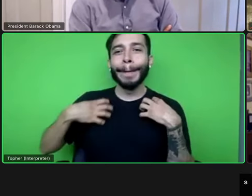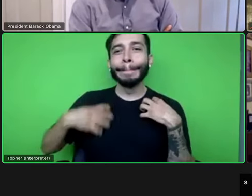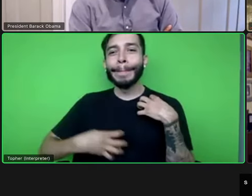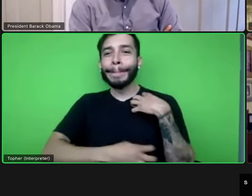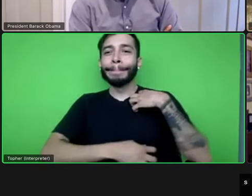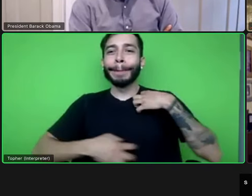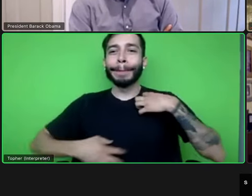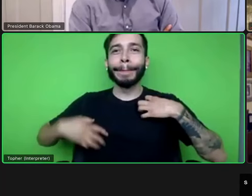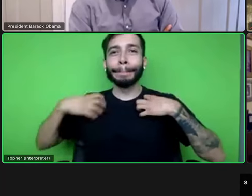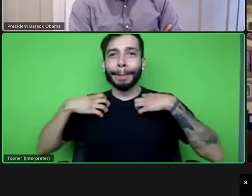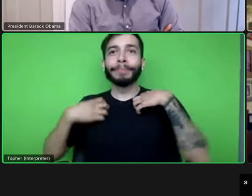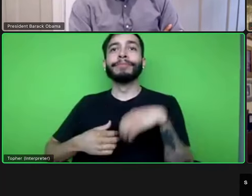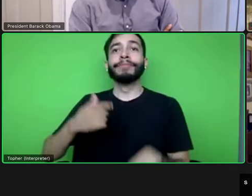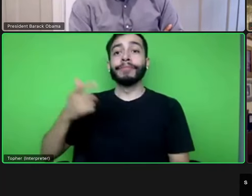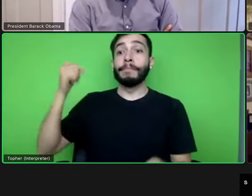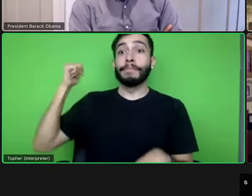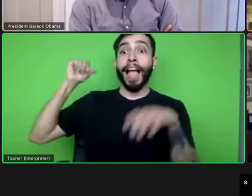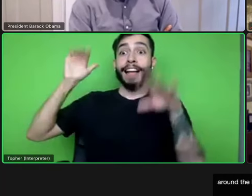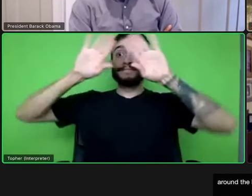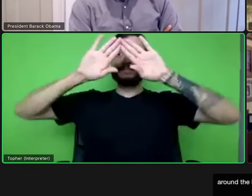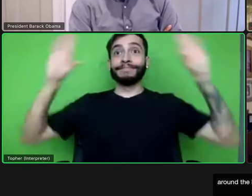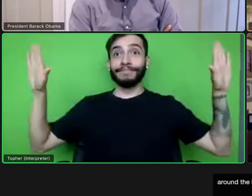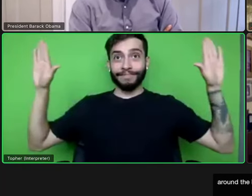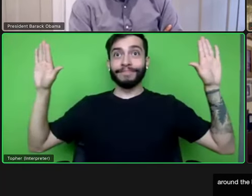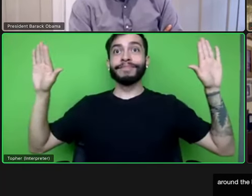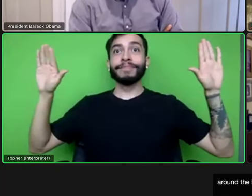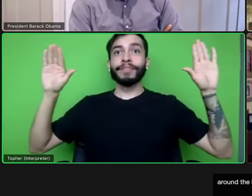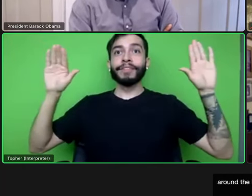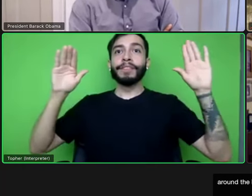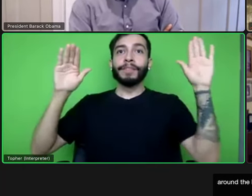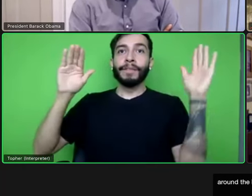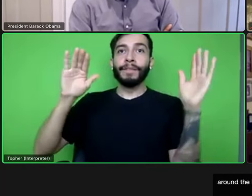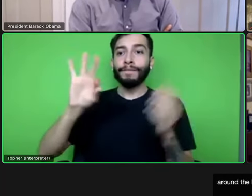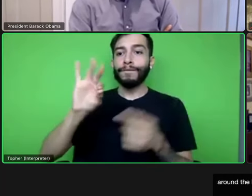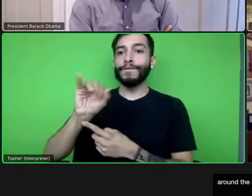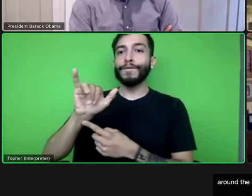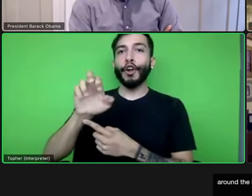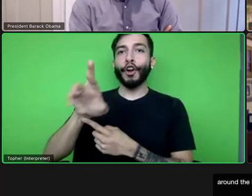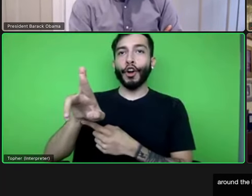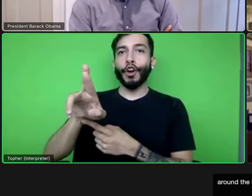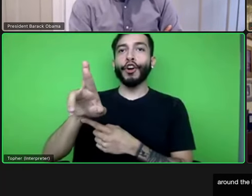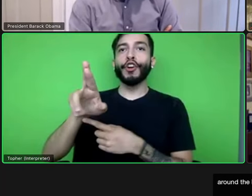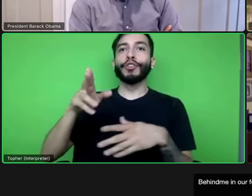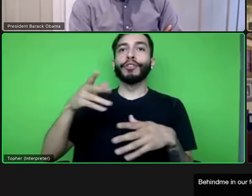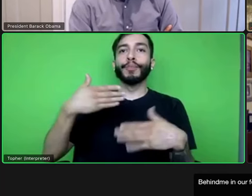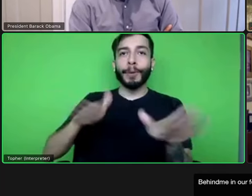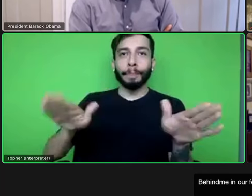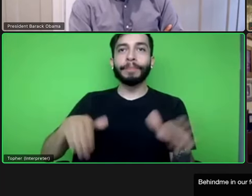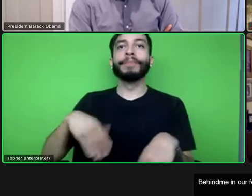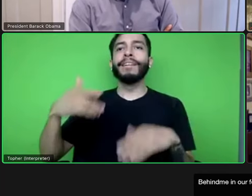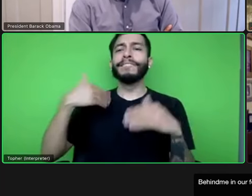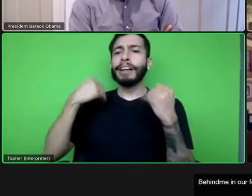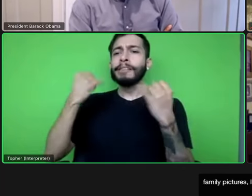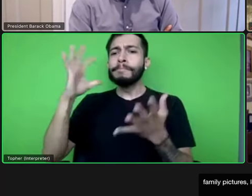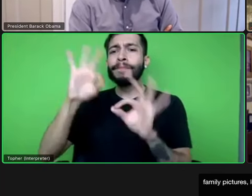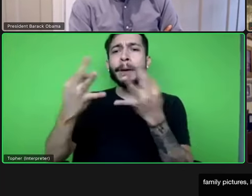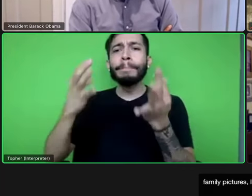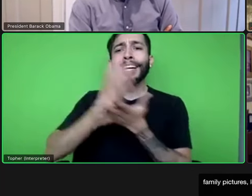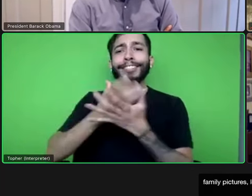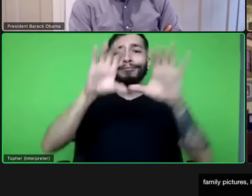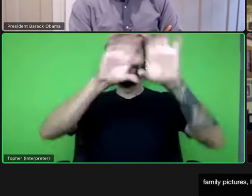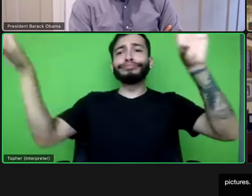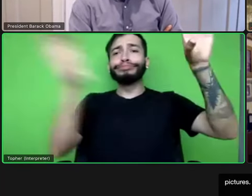our foyer. And so I have family pictures, lots of family pictures. But I'd like, in